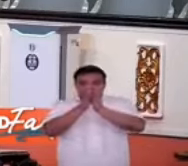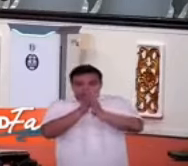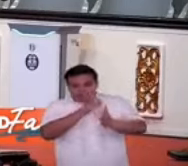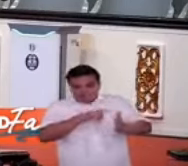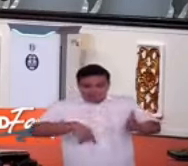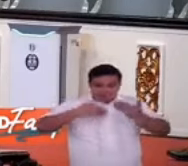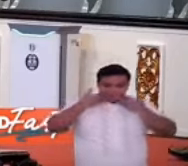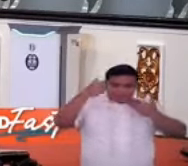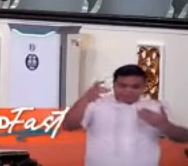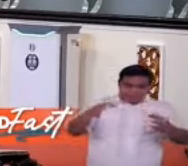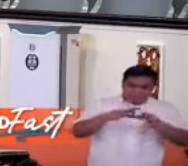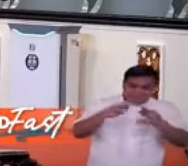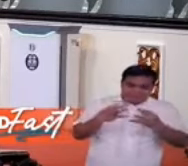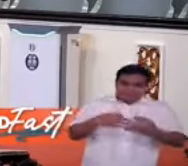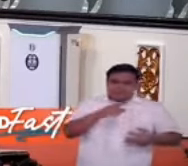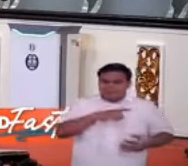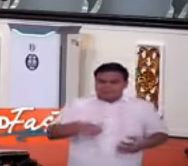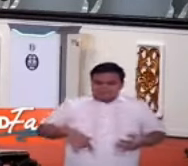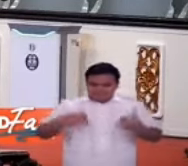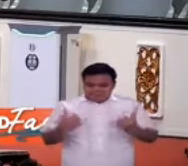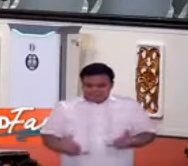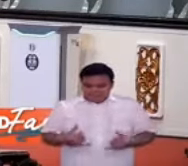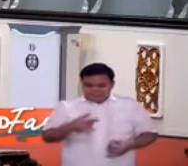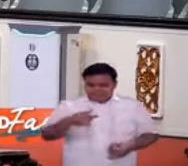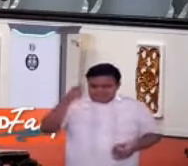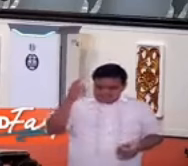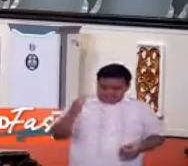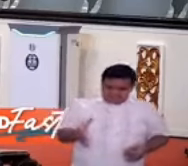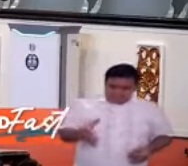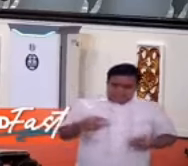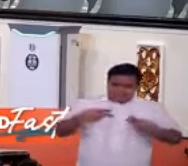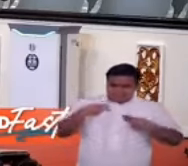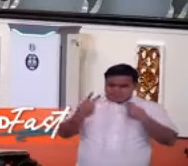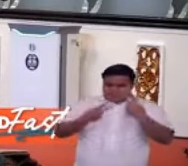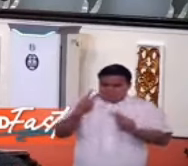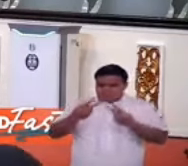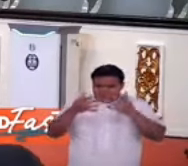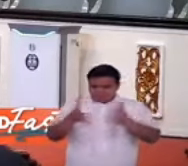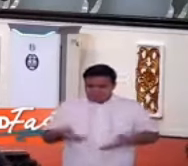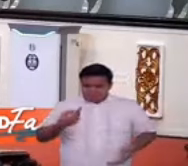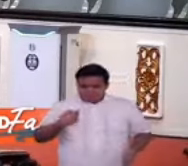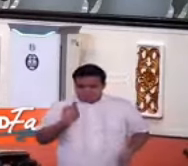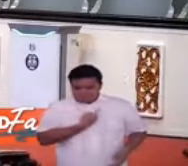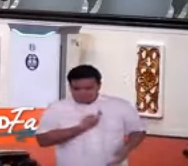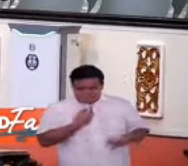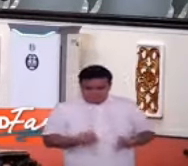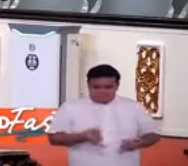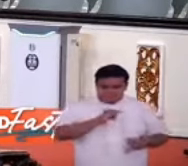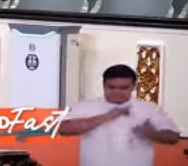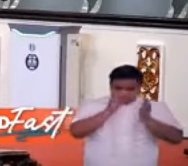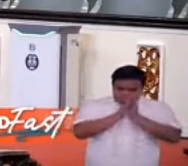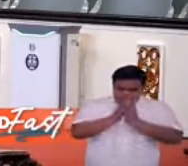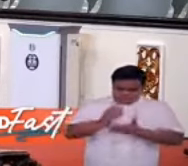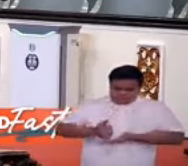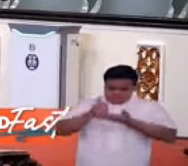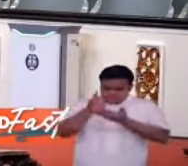family. Salamat Ginoo that we have also our visitors with us. Lord, I pray that you will help